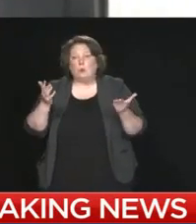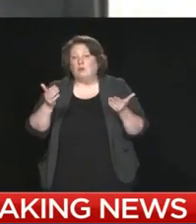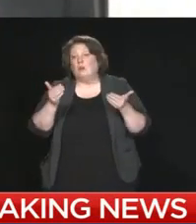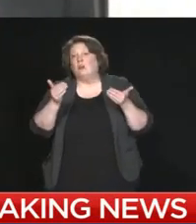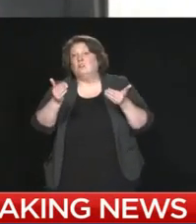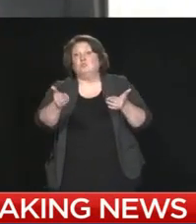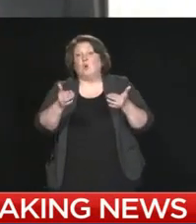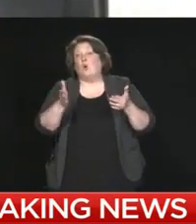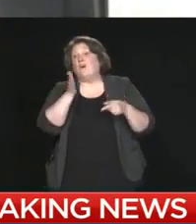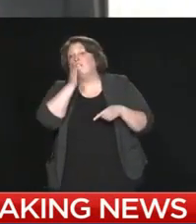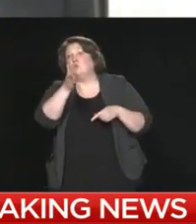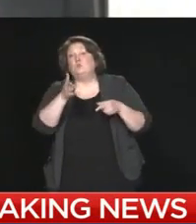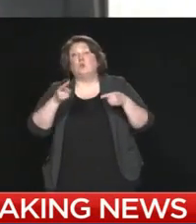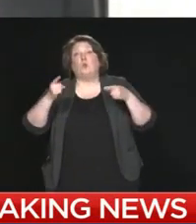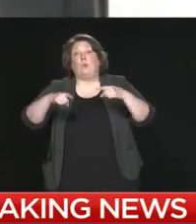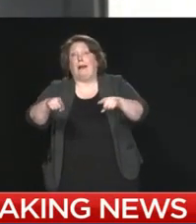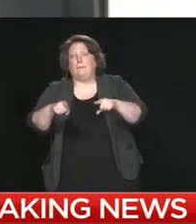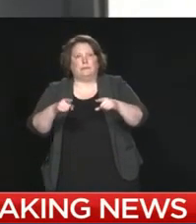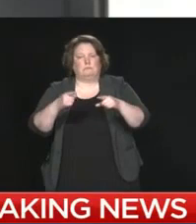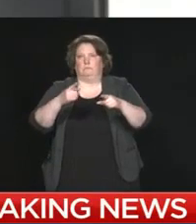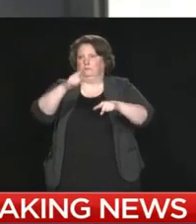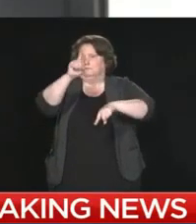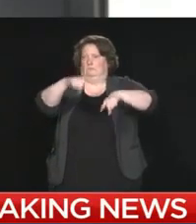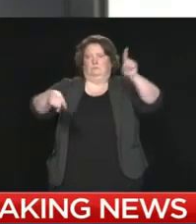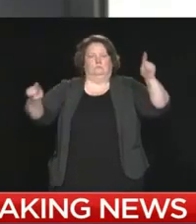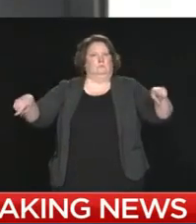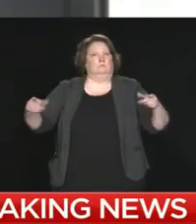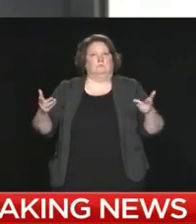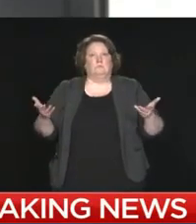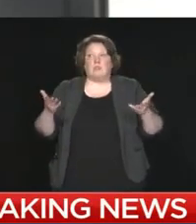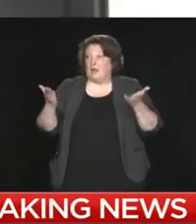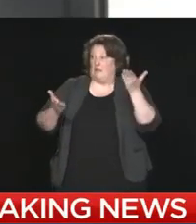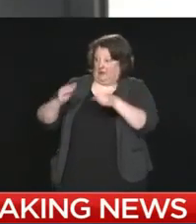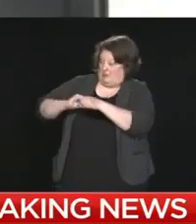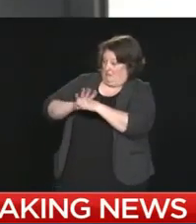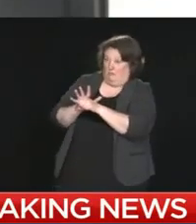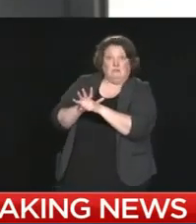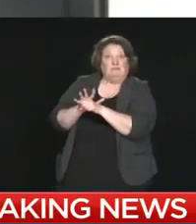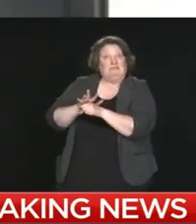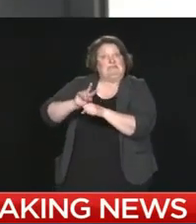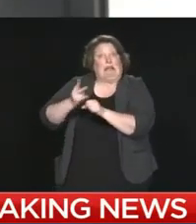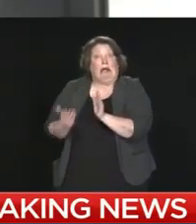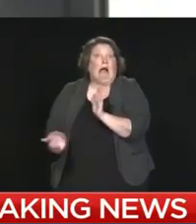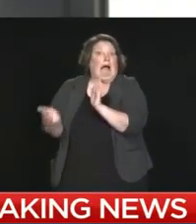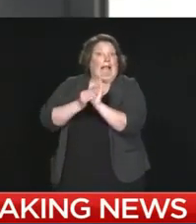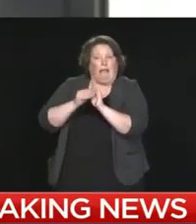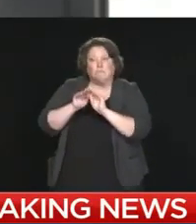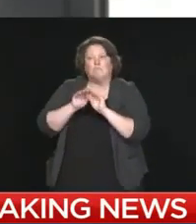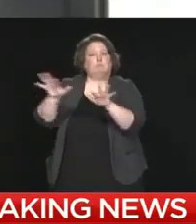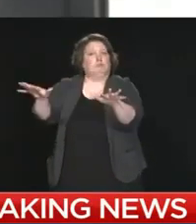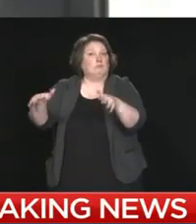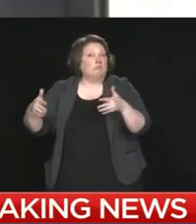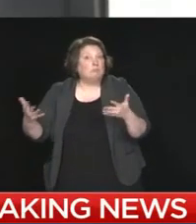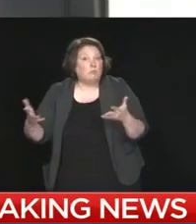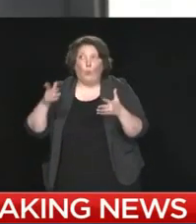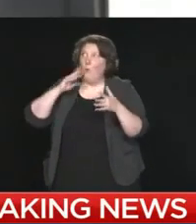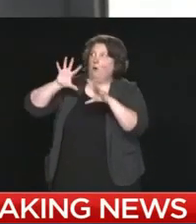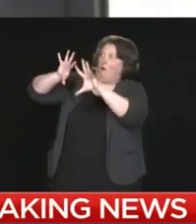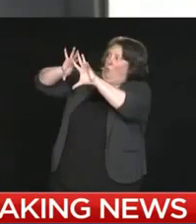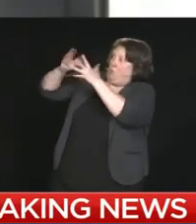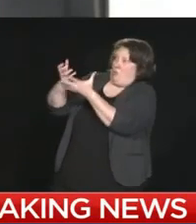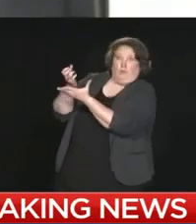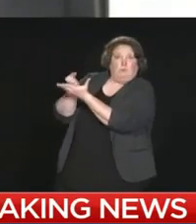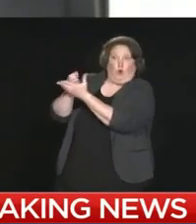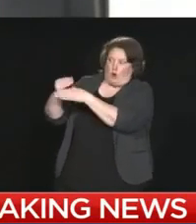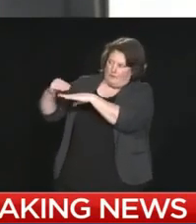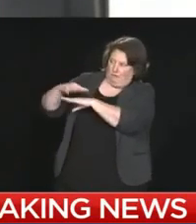come. During this pandemic, we don't know about a second wave, and if there will be international impacts that will be felt as well. We